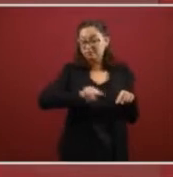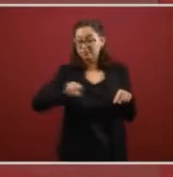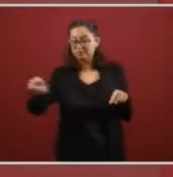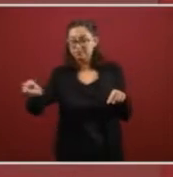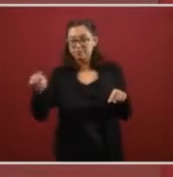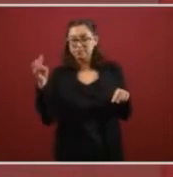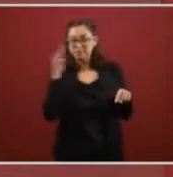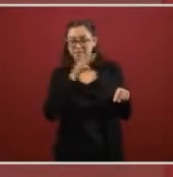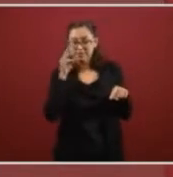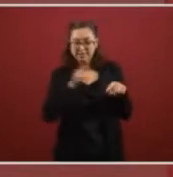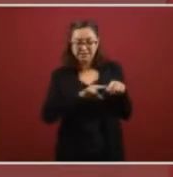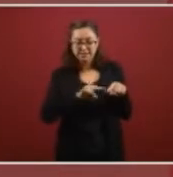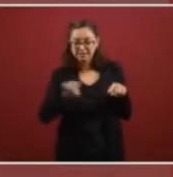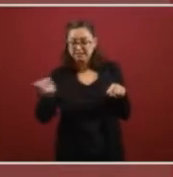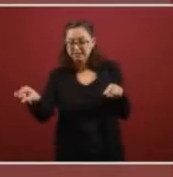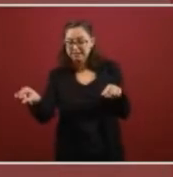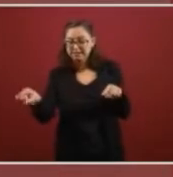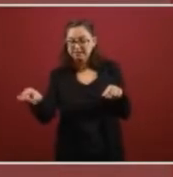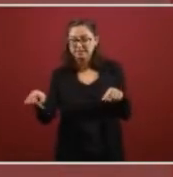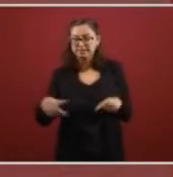to Mazatlán.